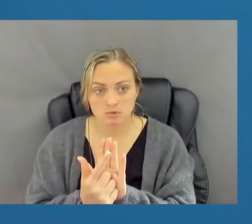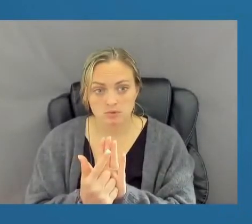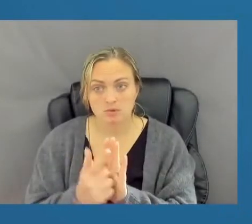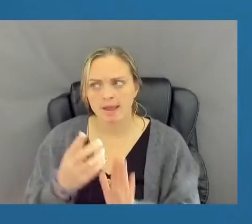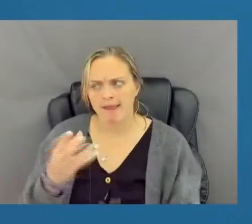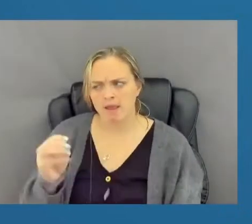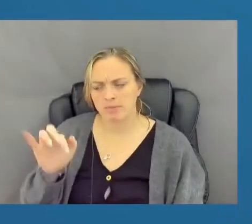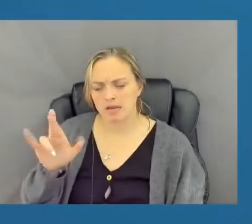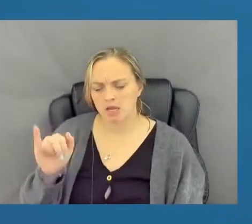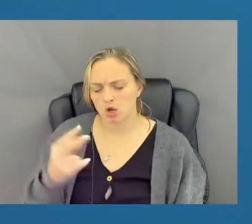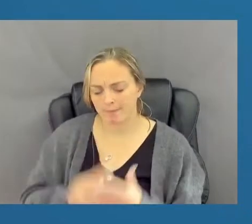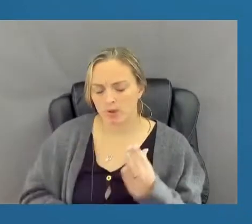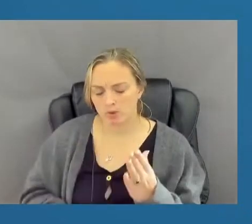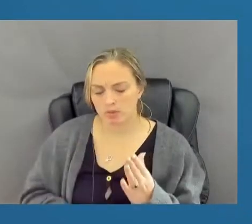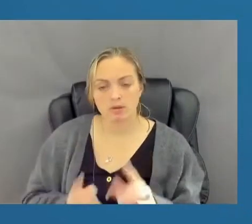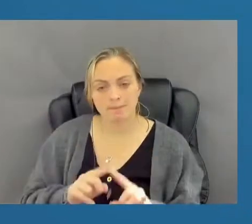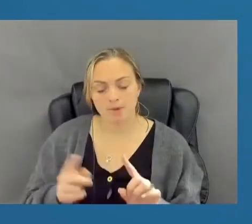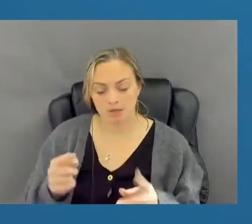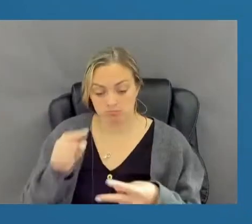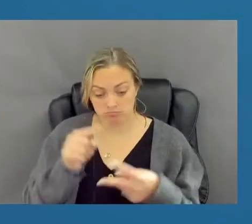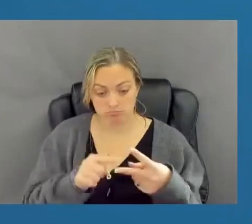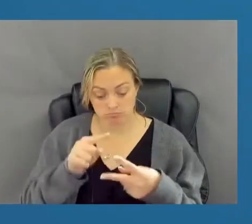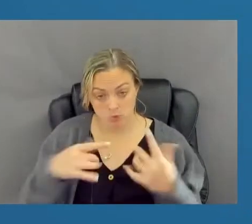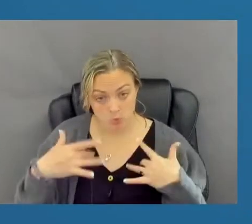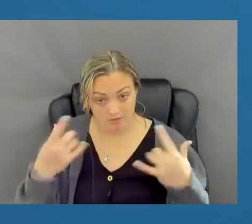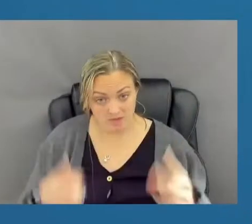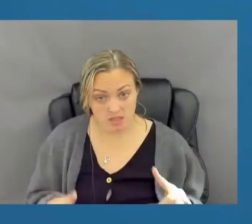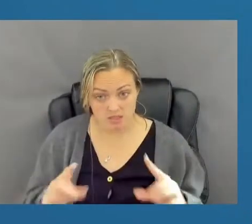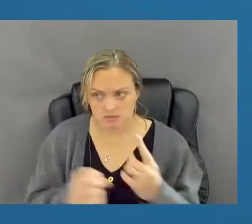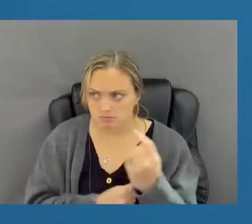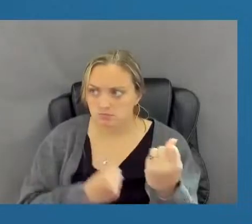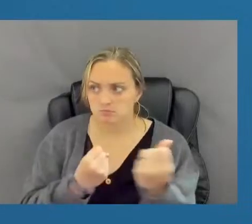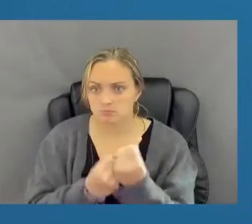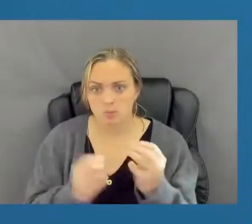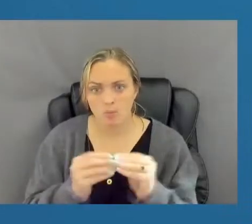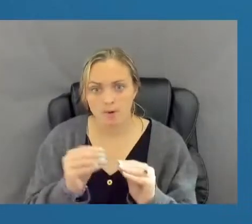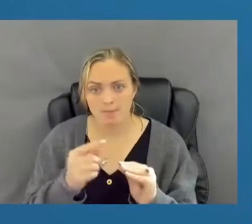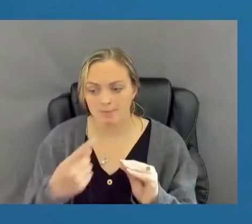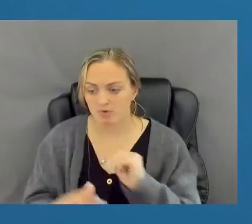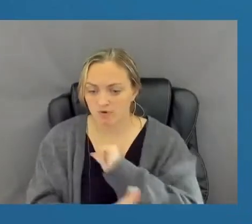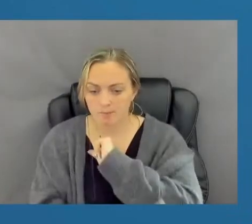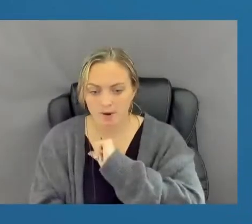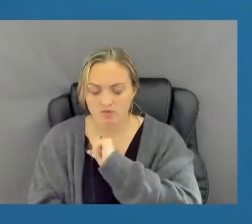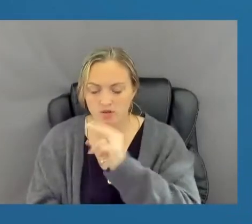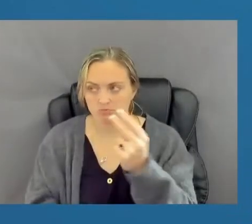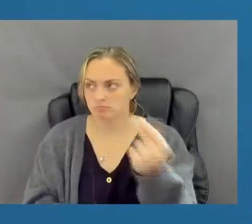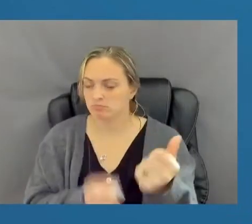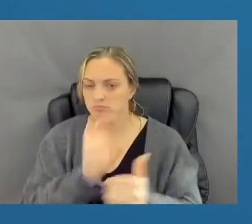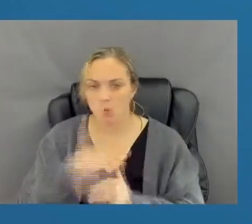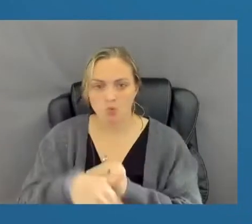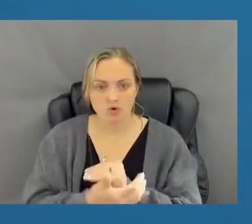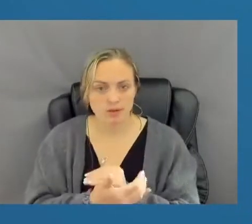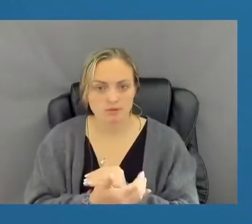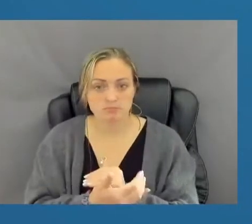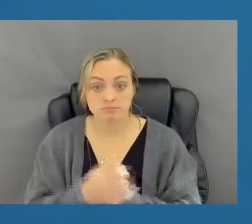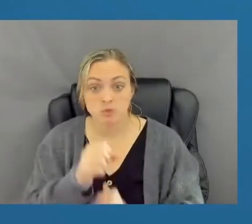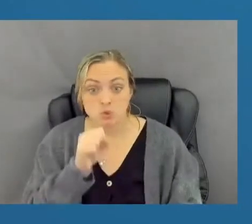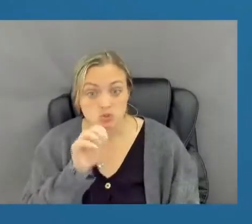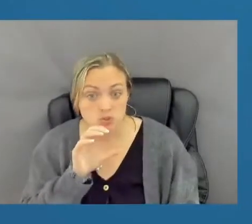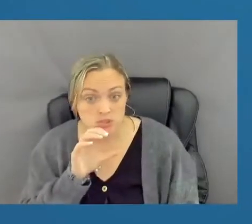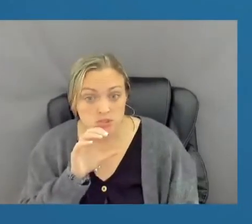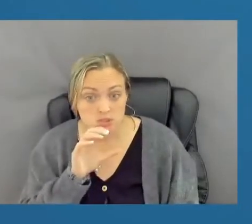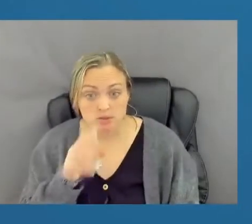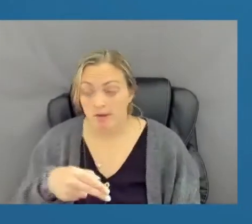Medicare. And those two events lift more people out of poverty almost overnight. Our seniors were the